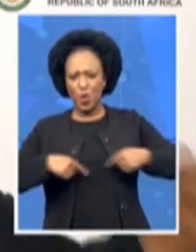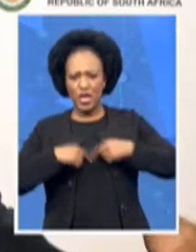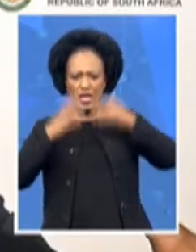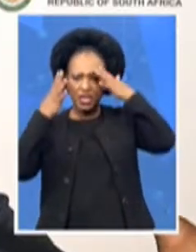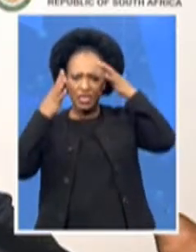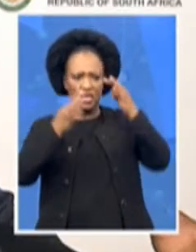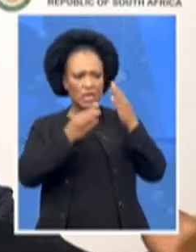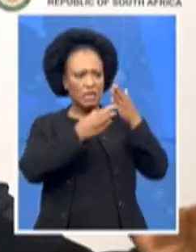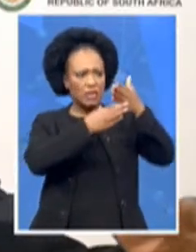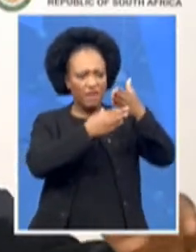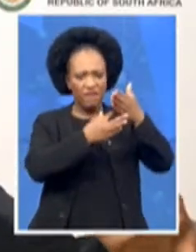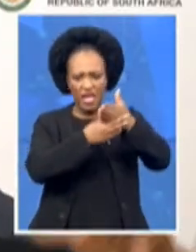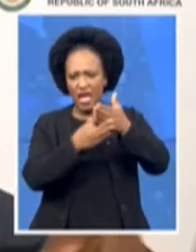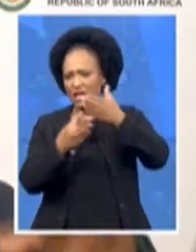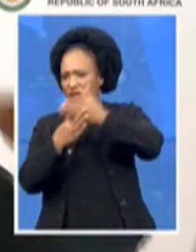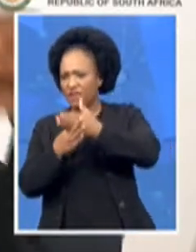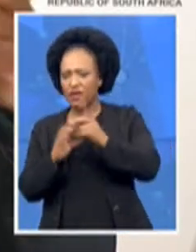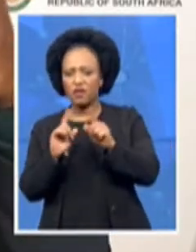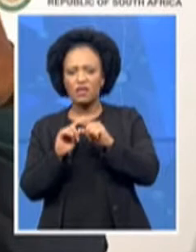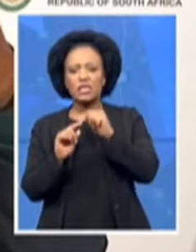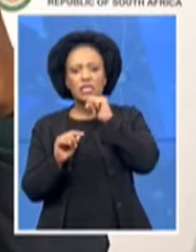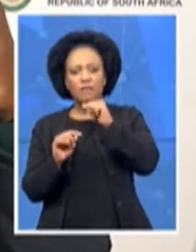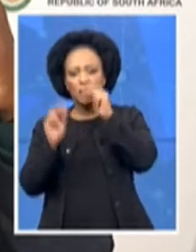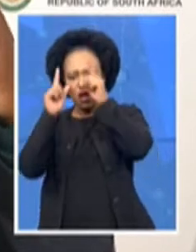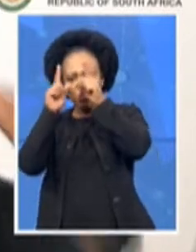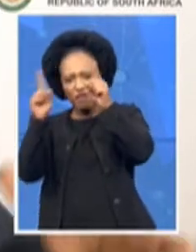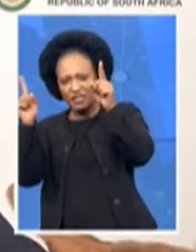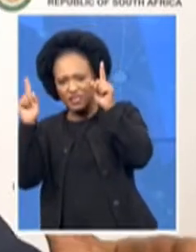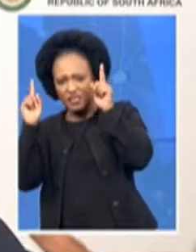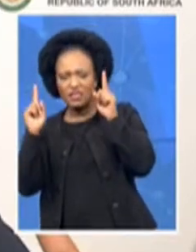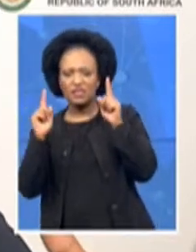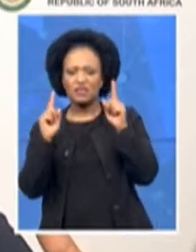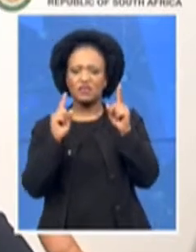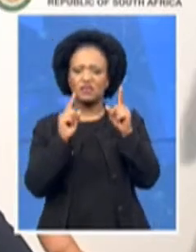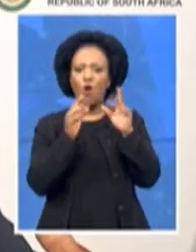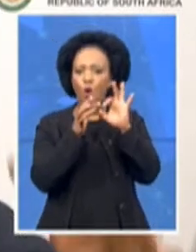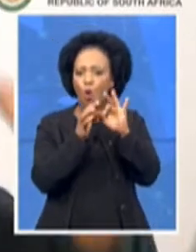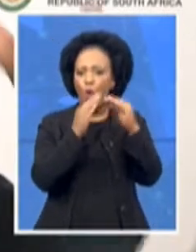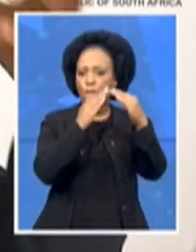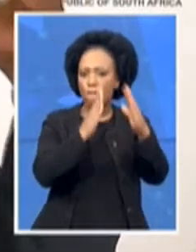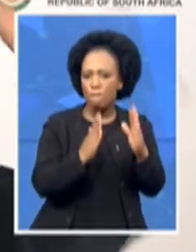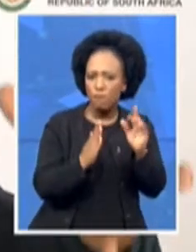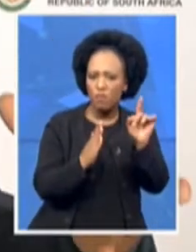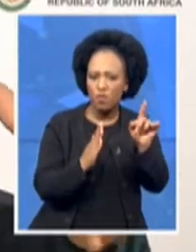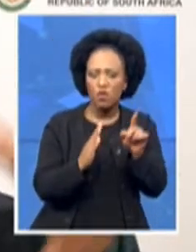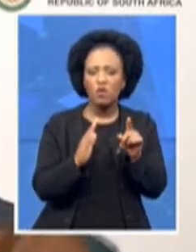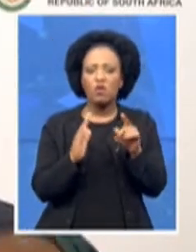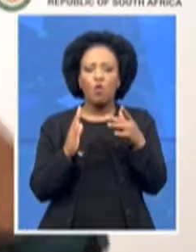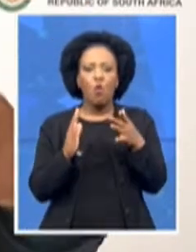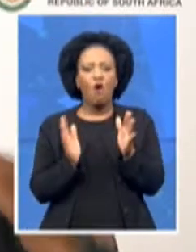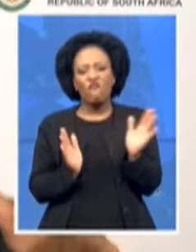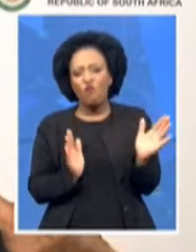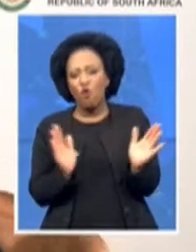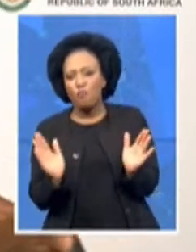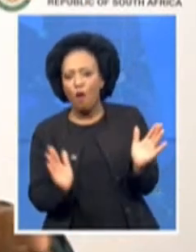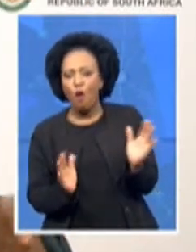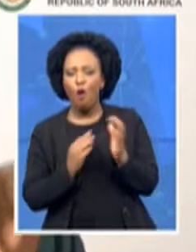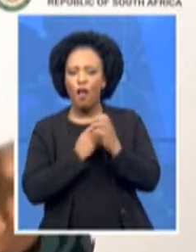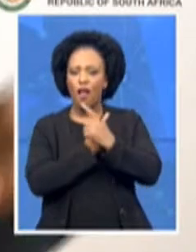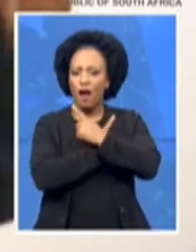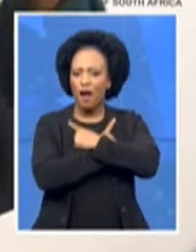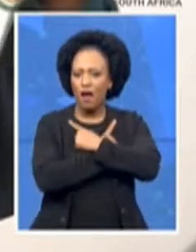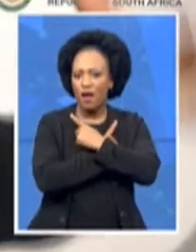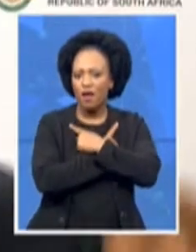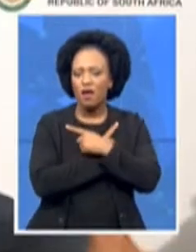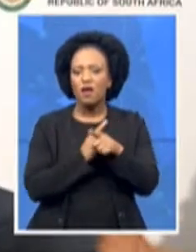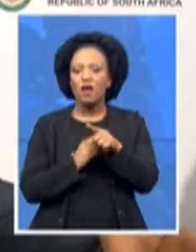a household, whether it's a football club, whether it's SAFA, whether it's PSL,